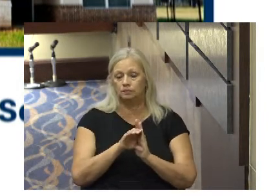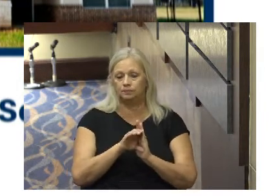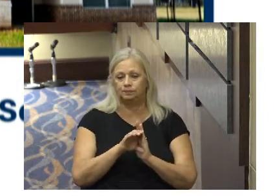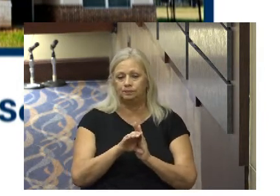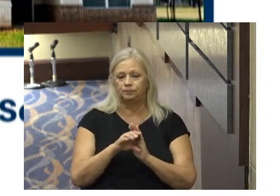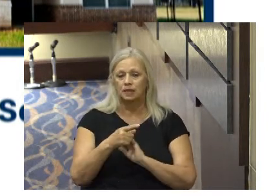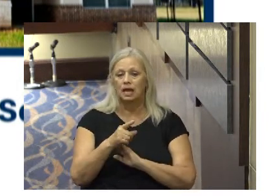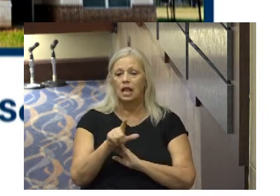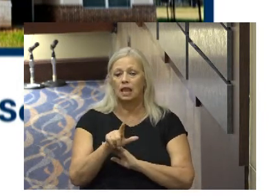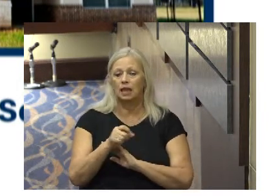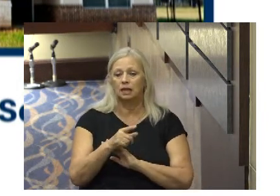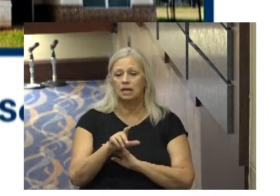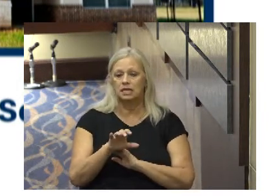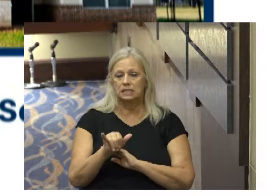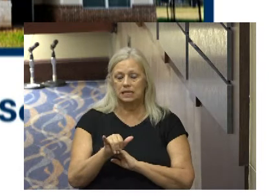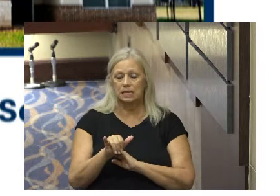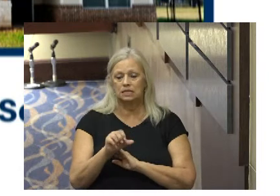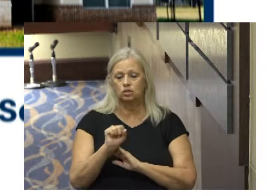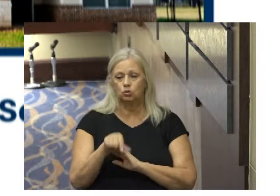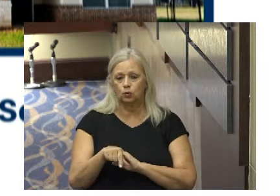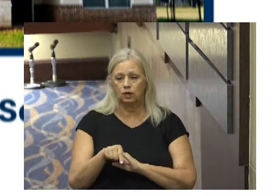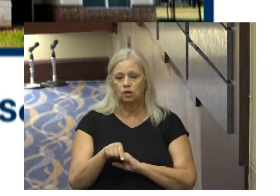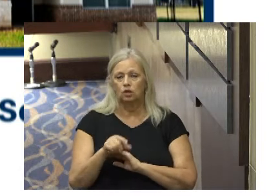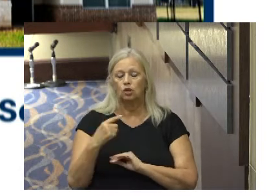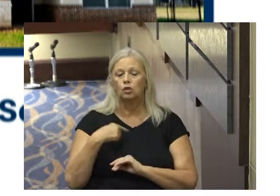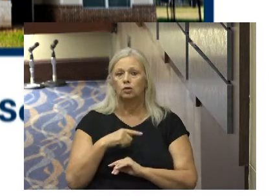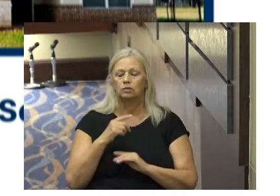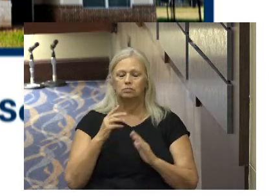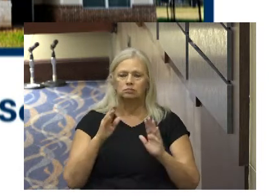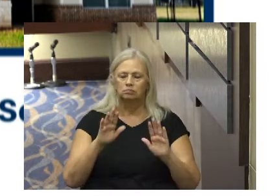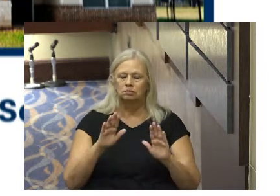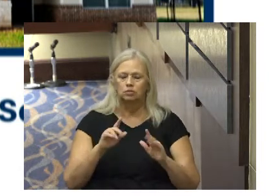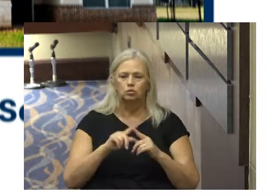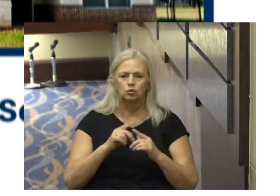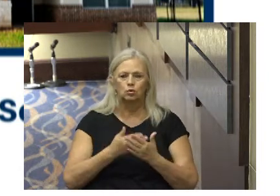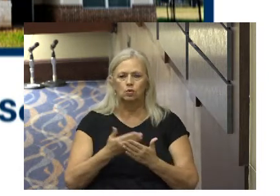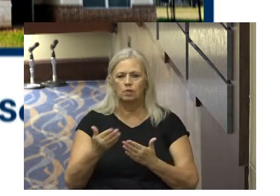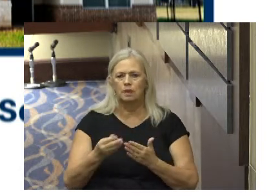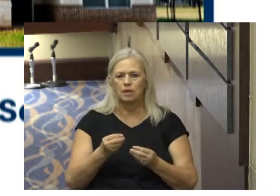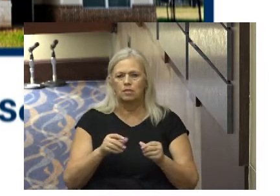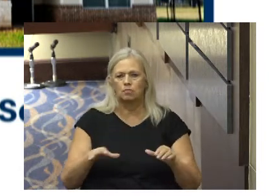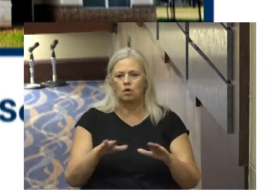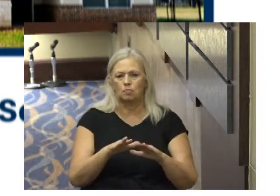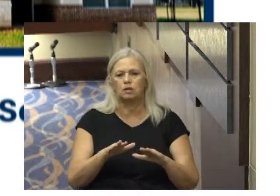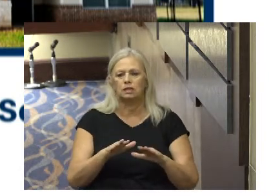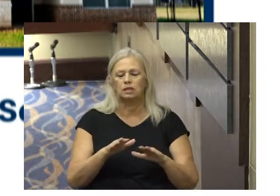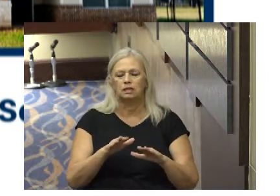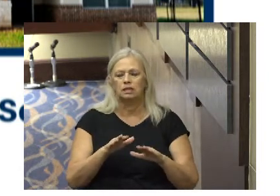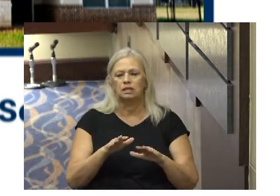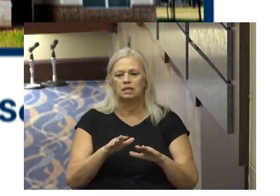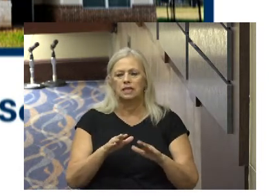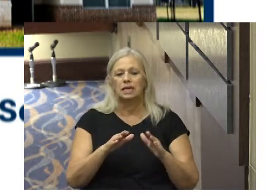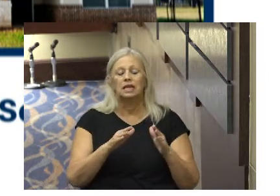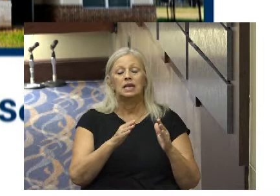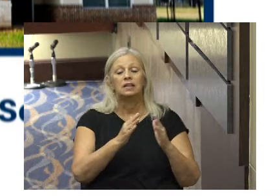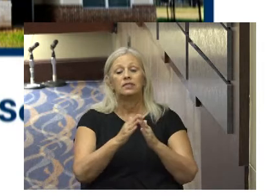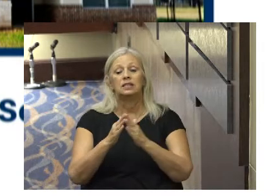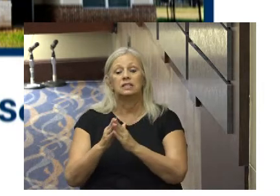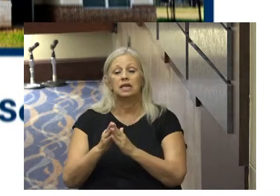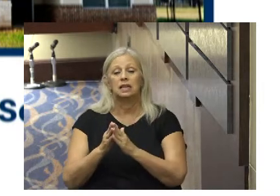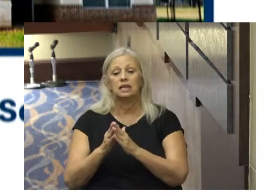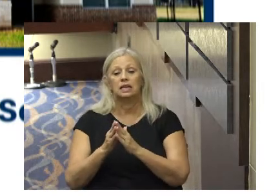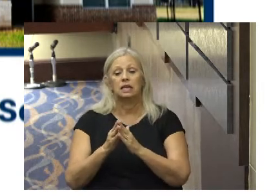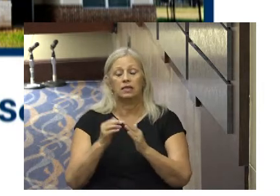high bidder to buy this property from the city of Waco, and the city had actually torn down this old school,